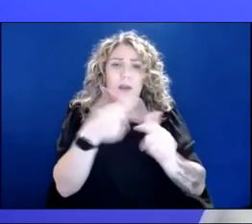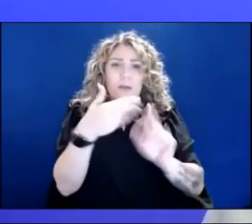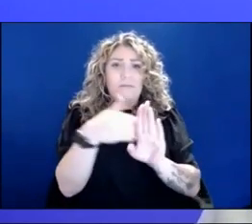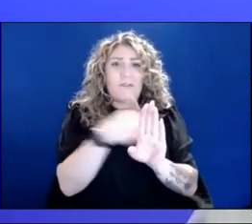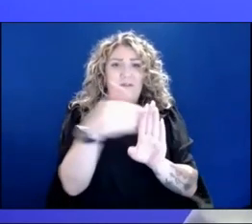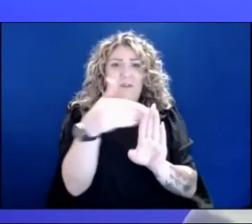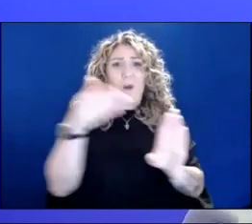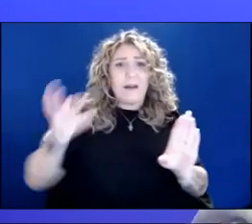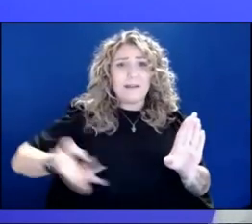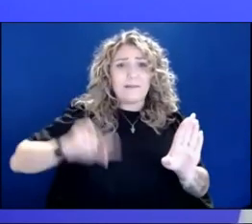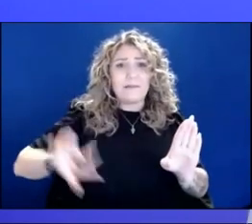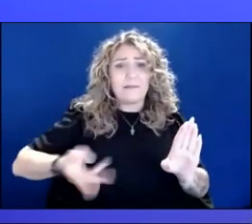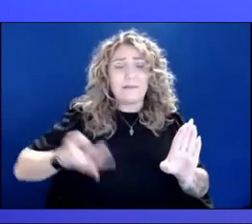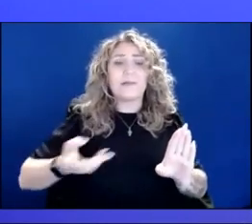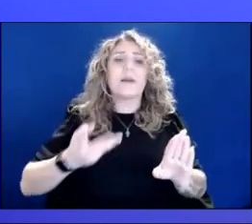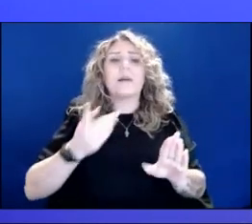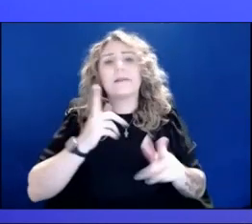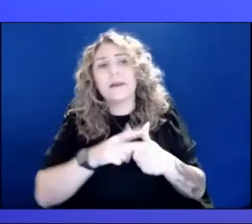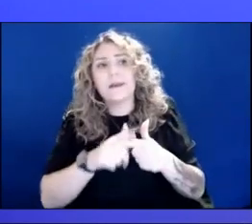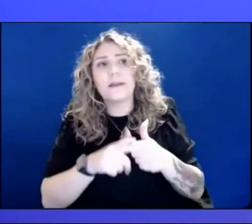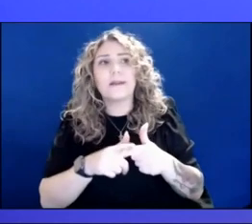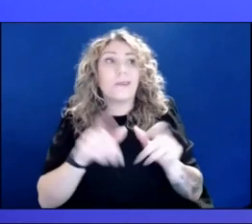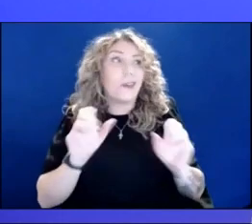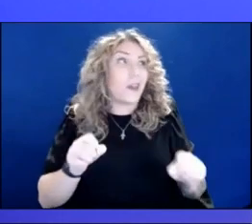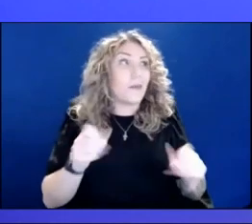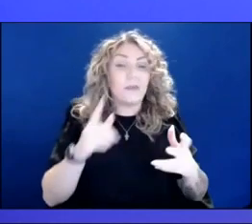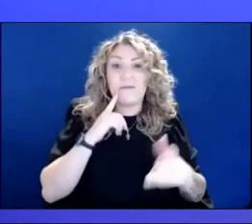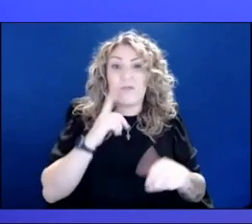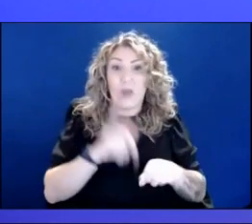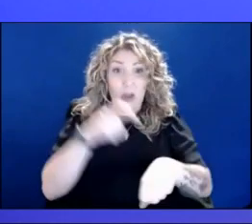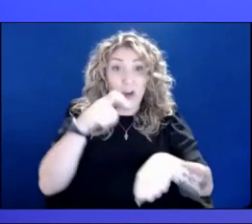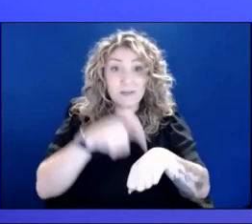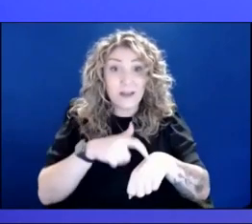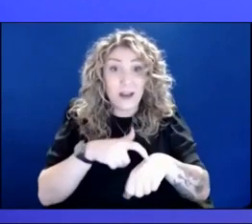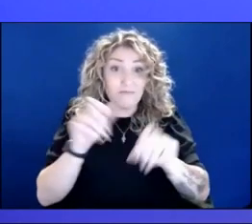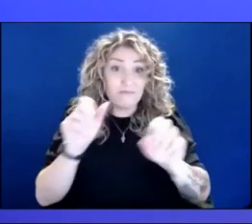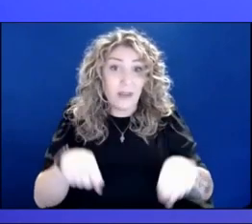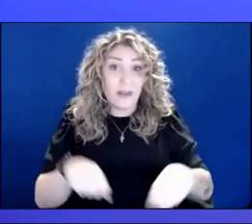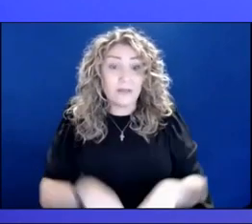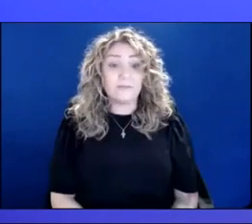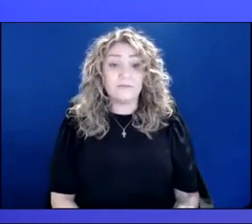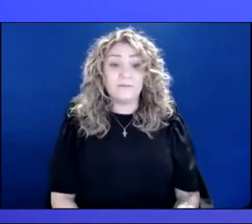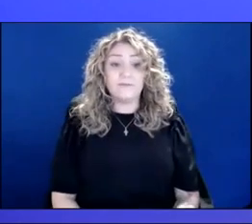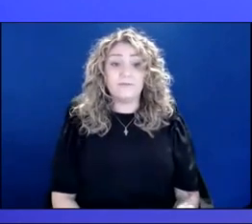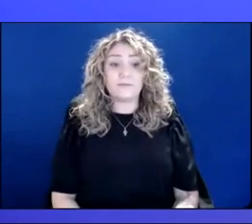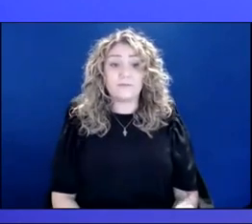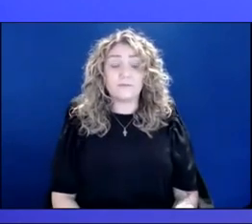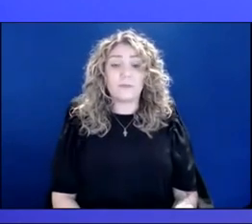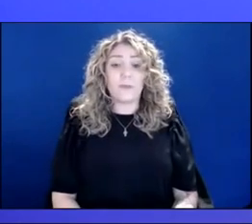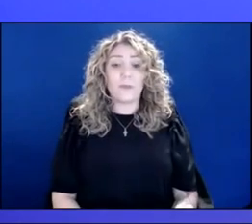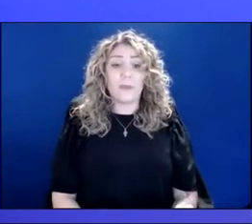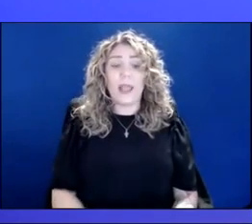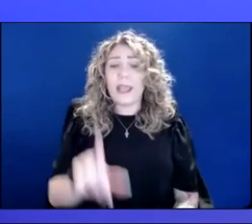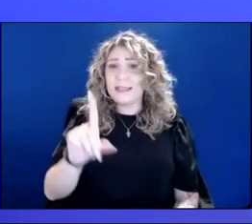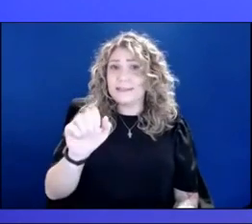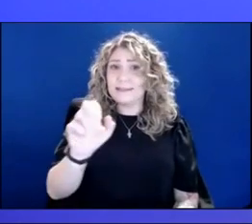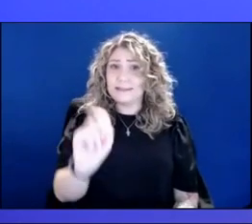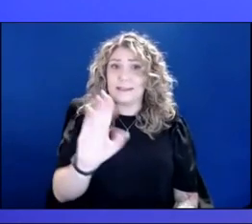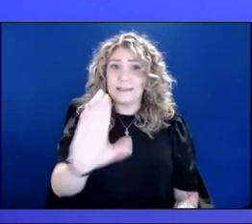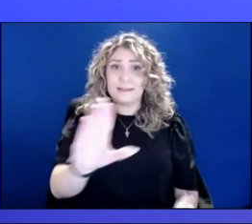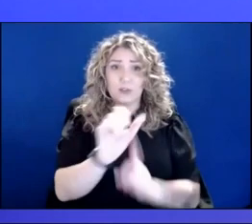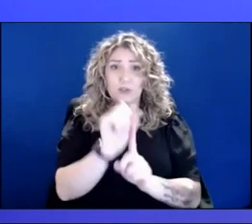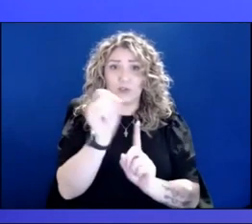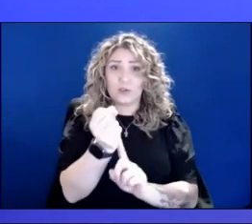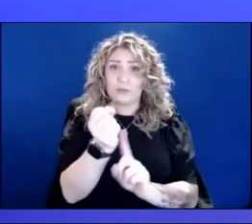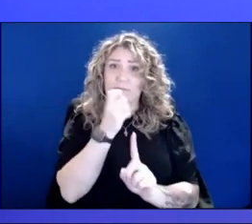to dialysis, and then they can be on dialysis for a long time. I think Dan, in his case, he did not have to go on to